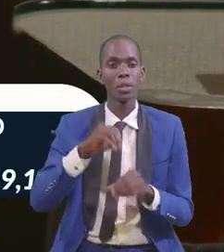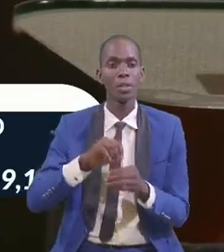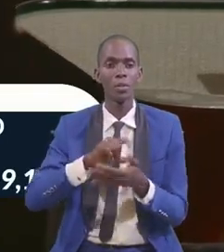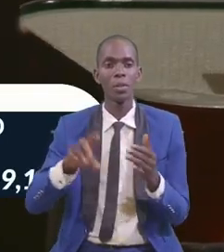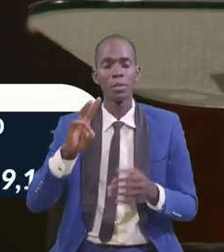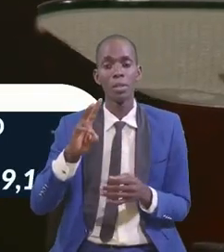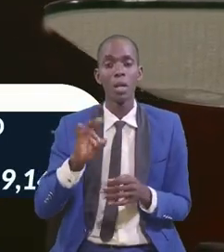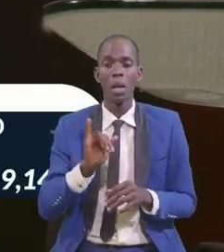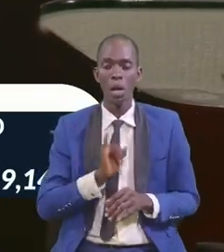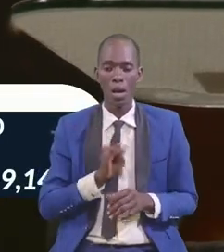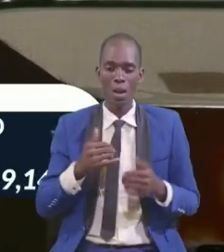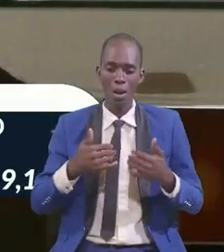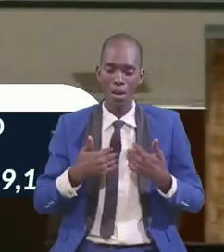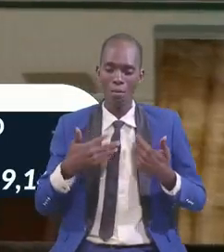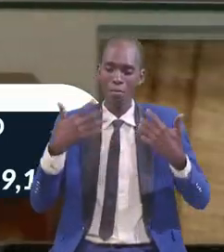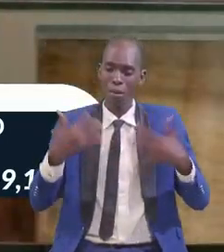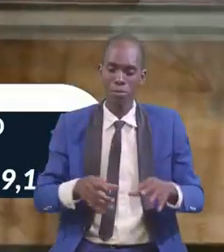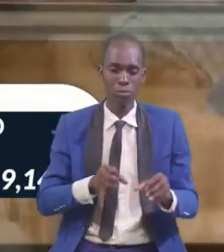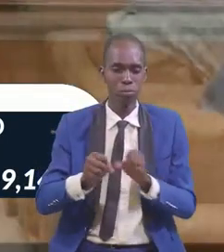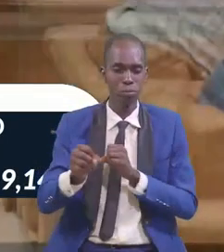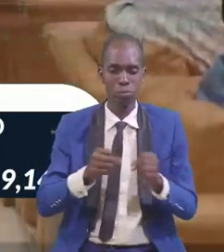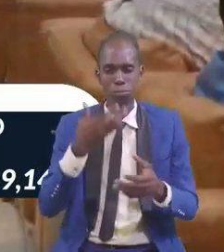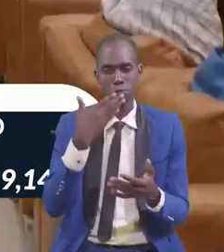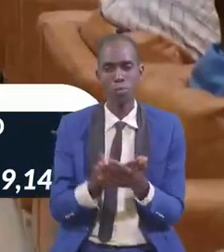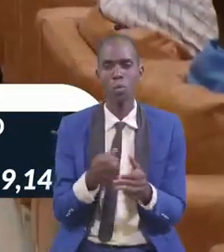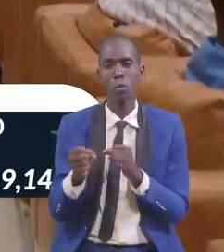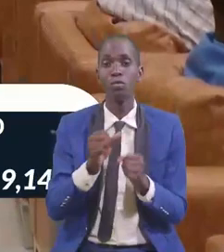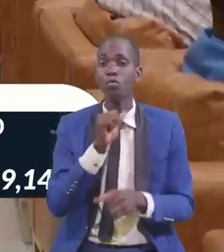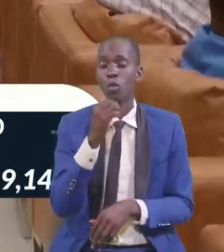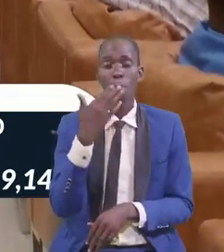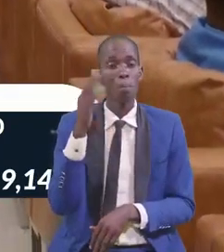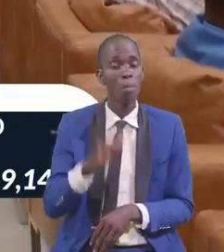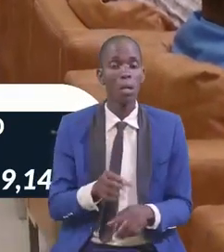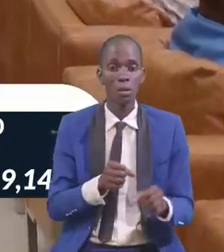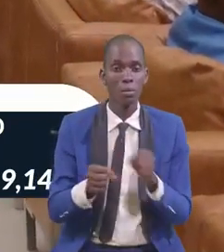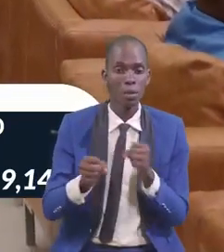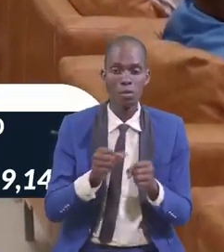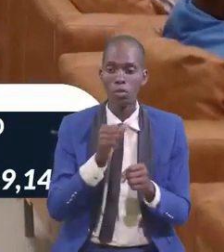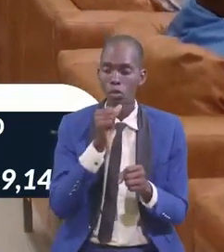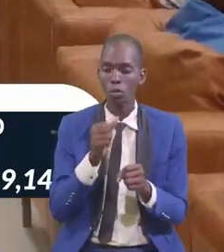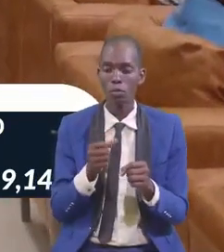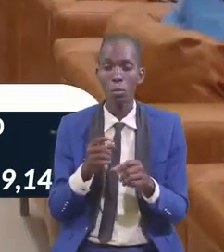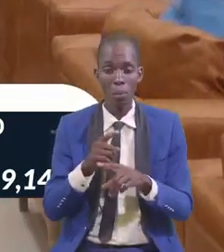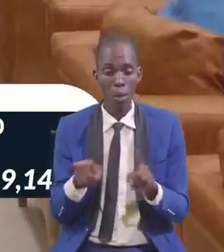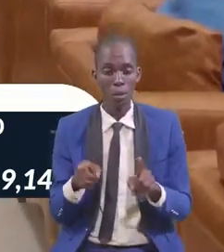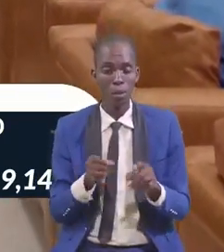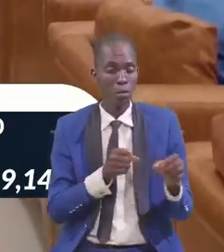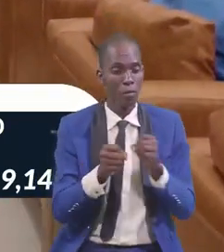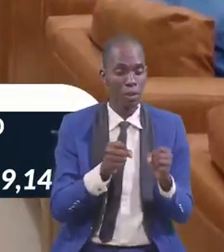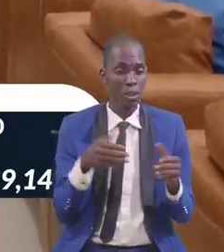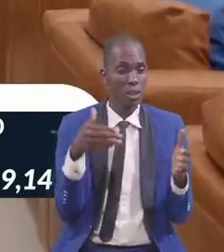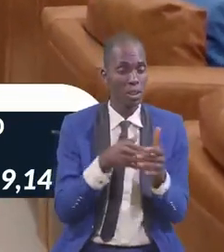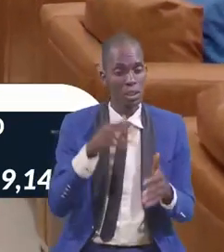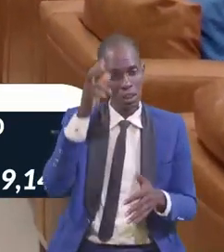verse 7, I have fought a good fight, not a bad fight. Fighting against Satan, that's not a bad